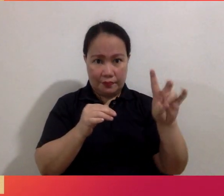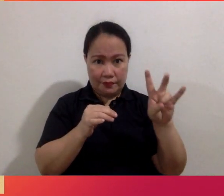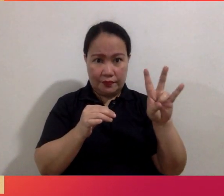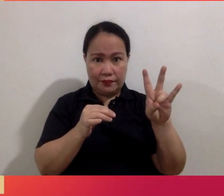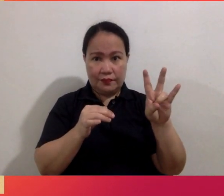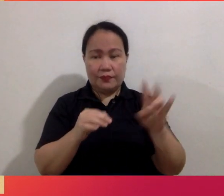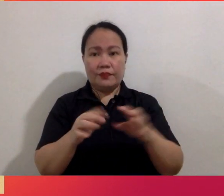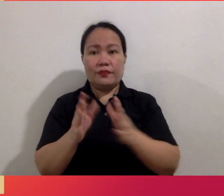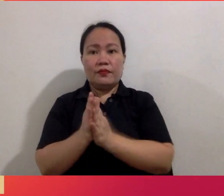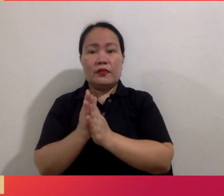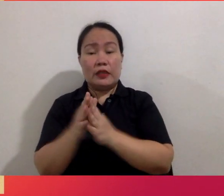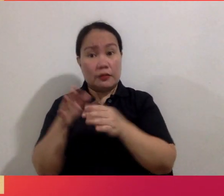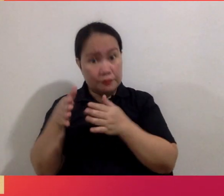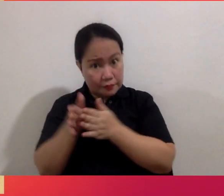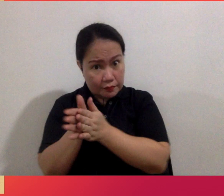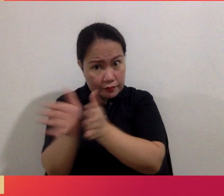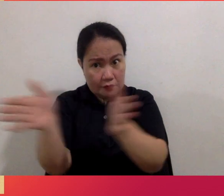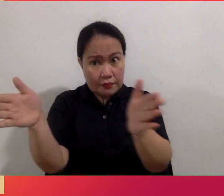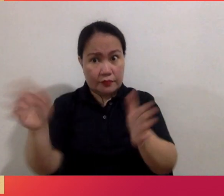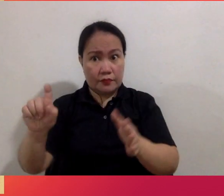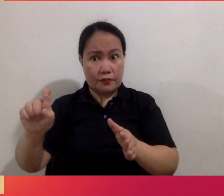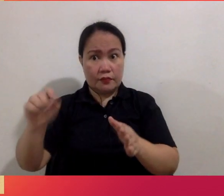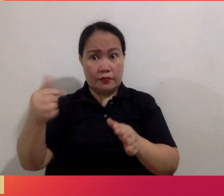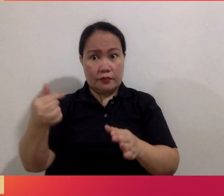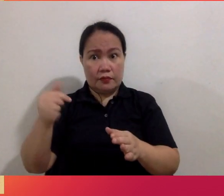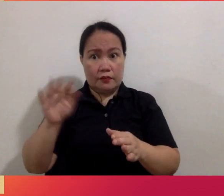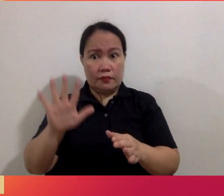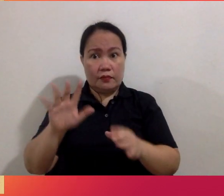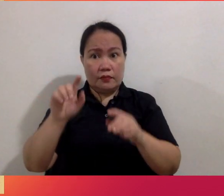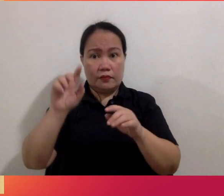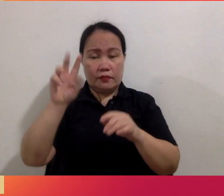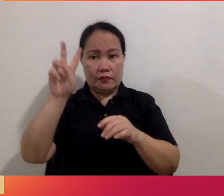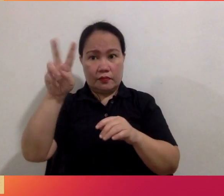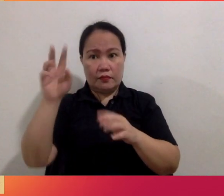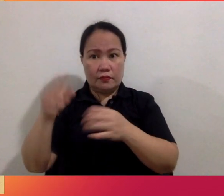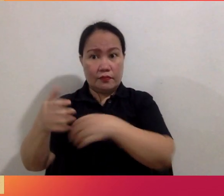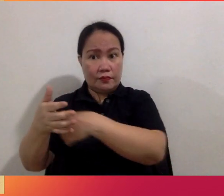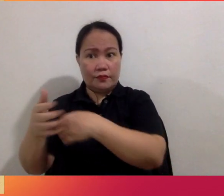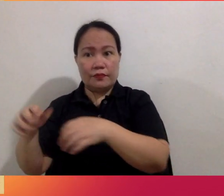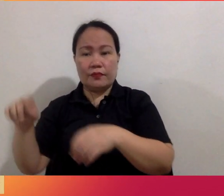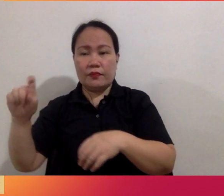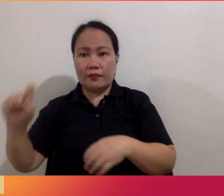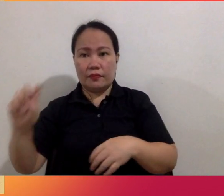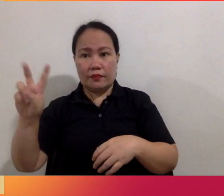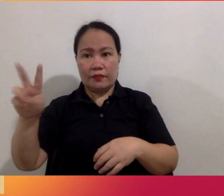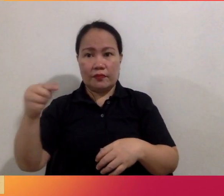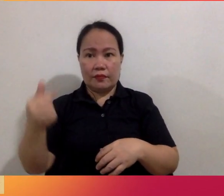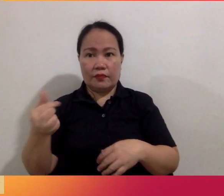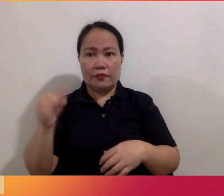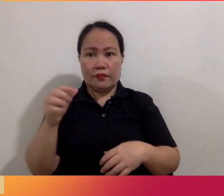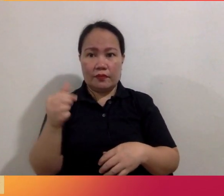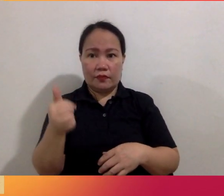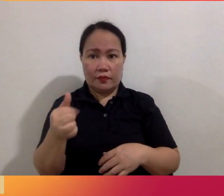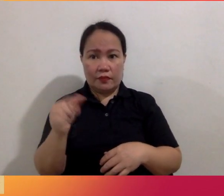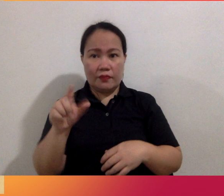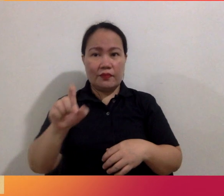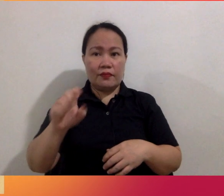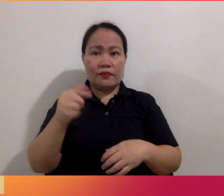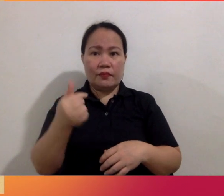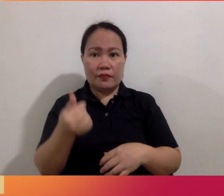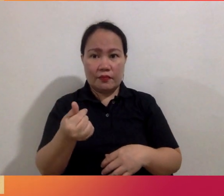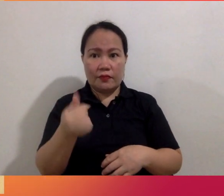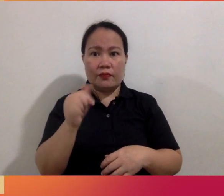So, unahin muna natin, expand natin yung x plus 5 squared, and that is x squared plus 10x plus